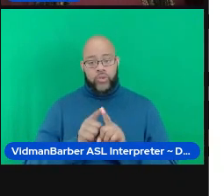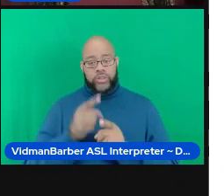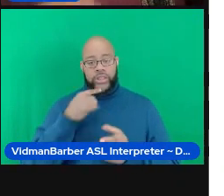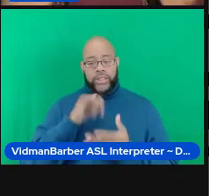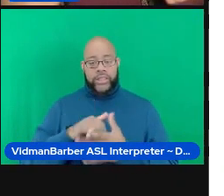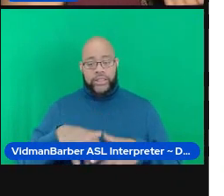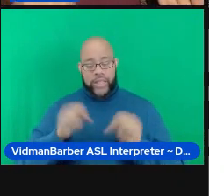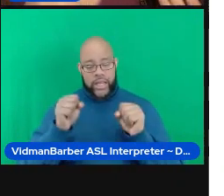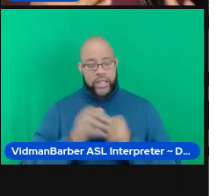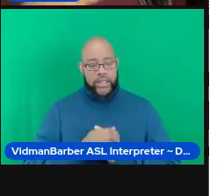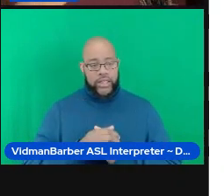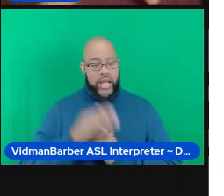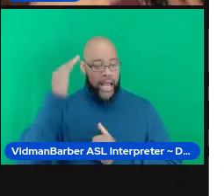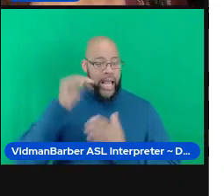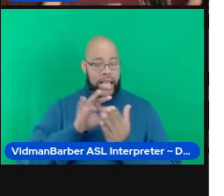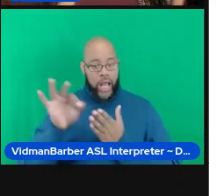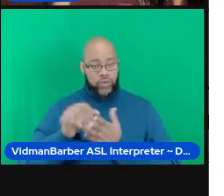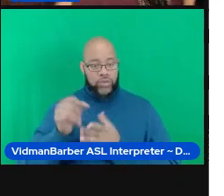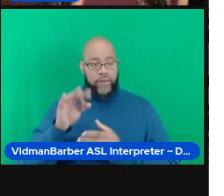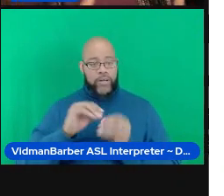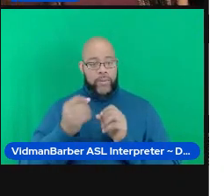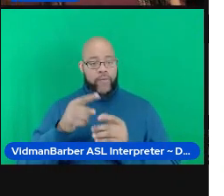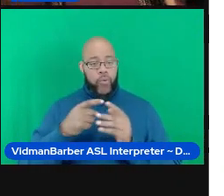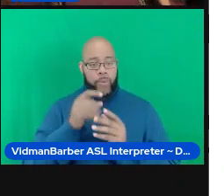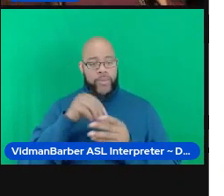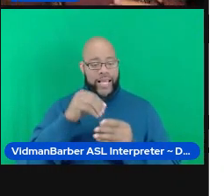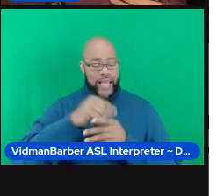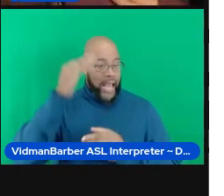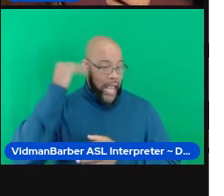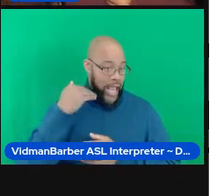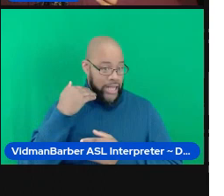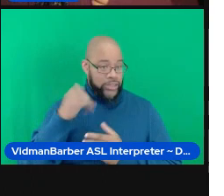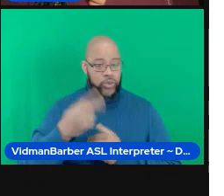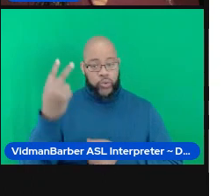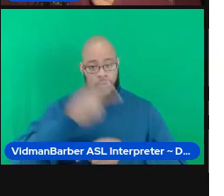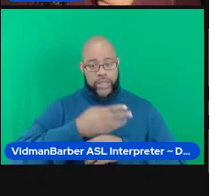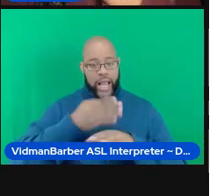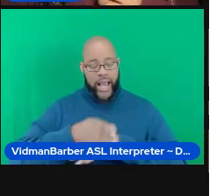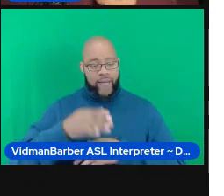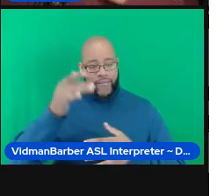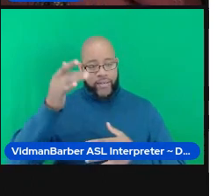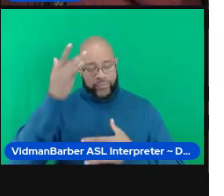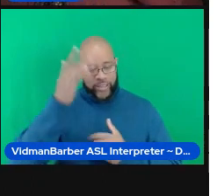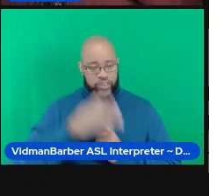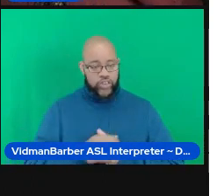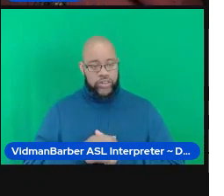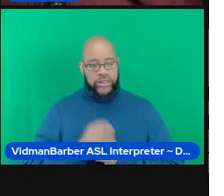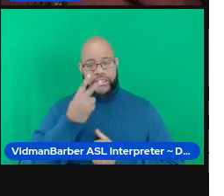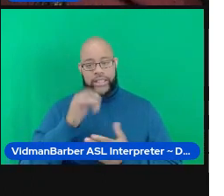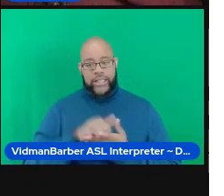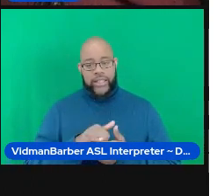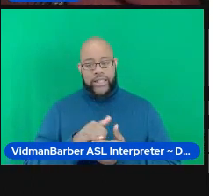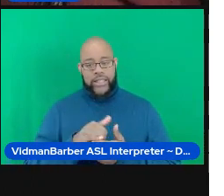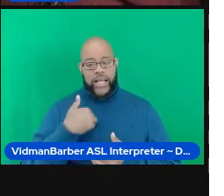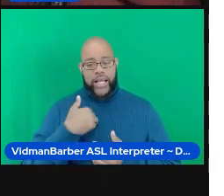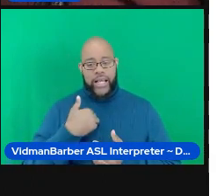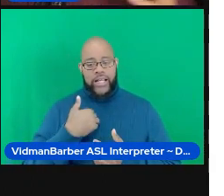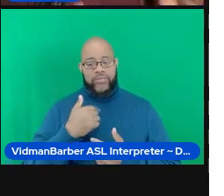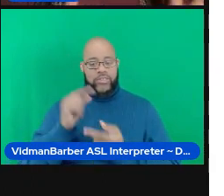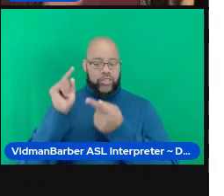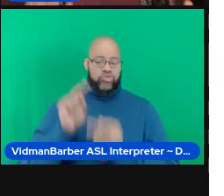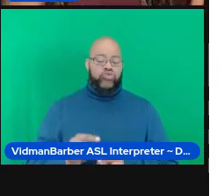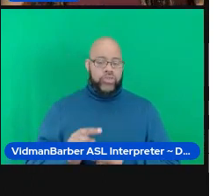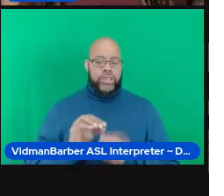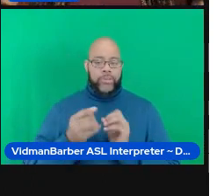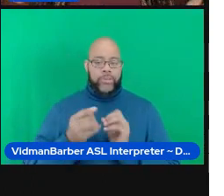taking head counts of the number of worms that are in the head at 2 days post-infection. And you can see that there is a substantial decrease in the number